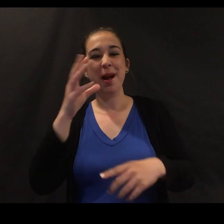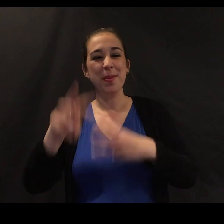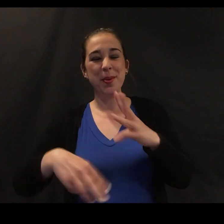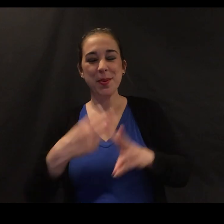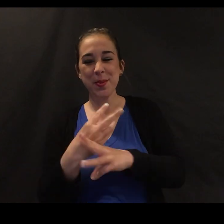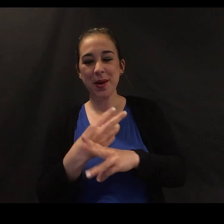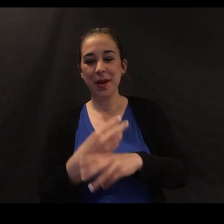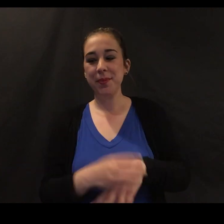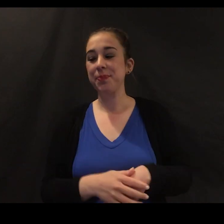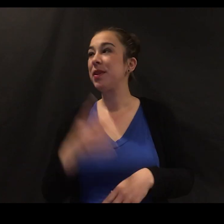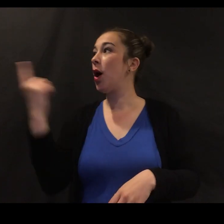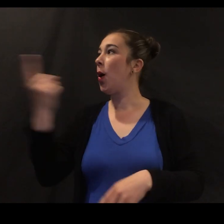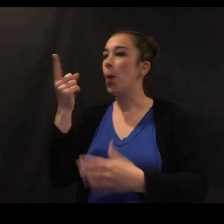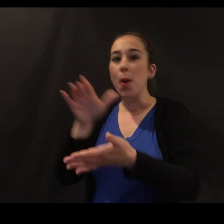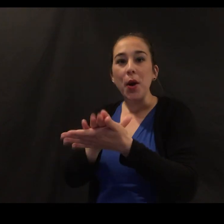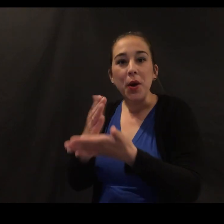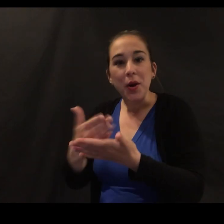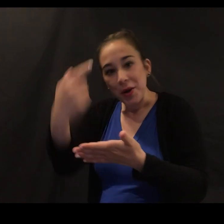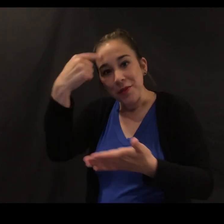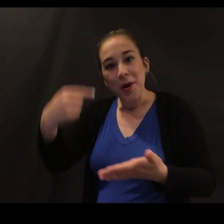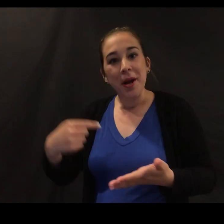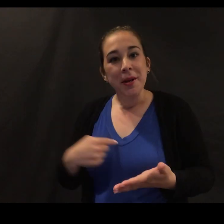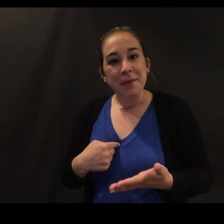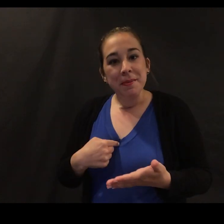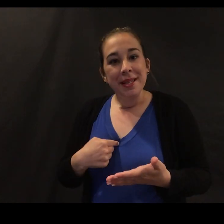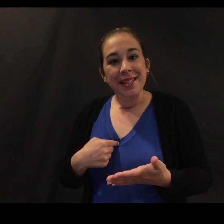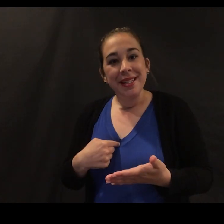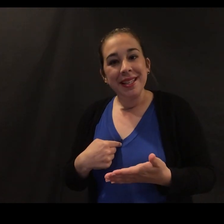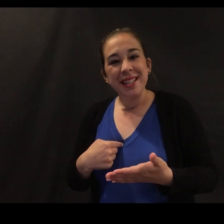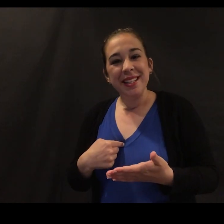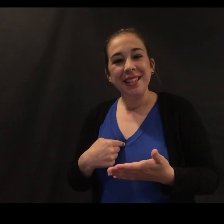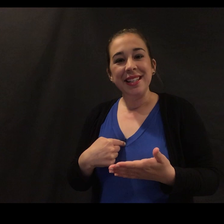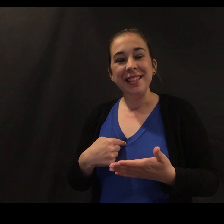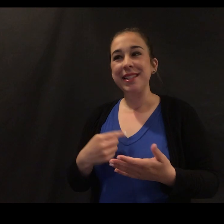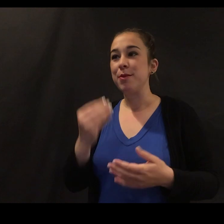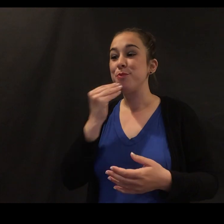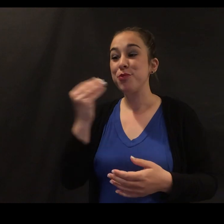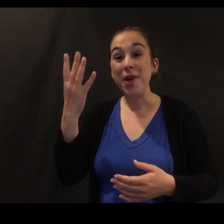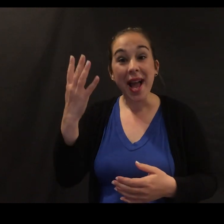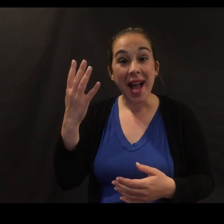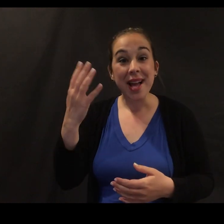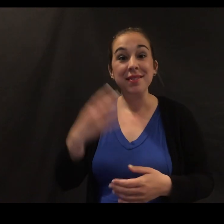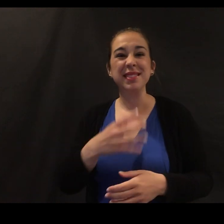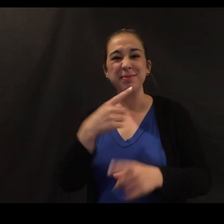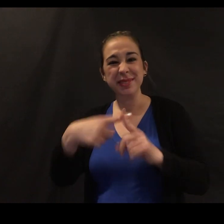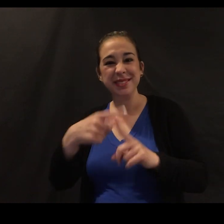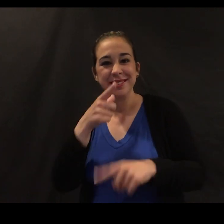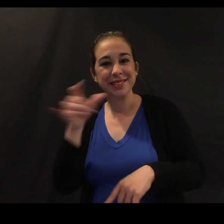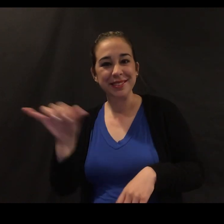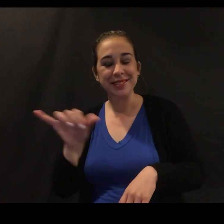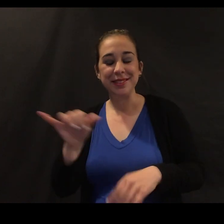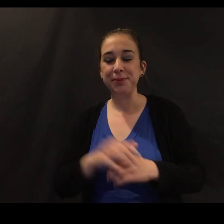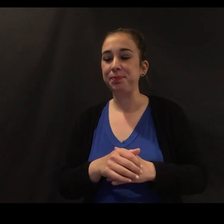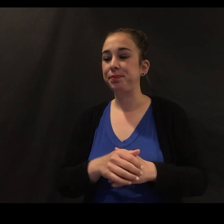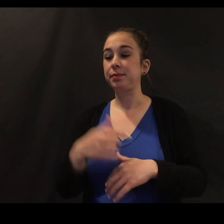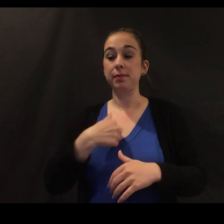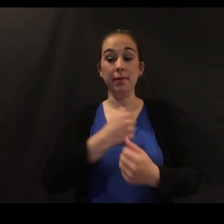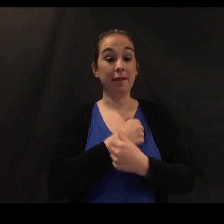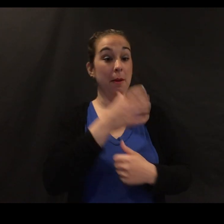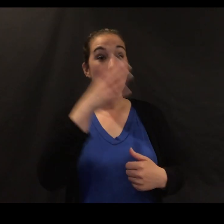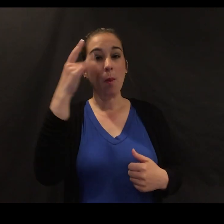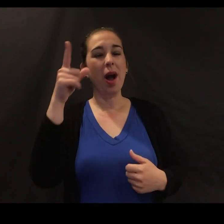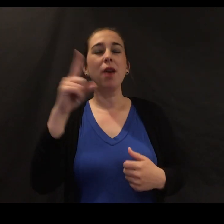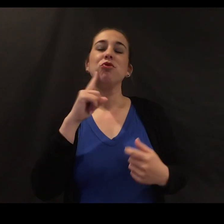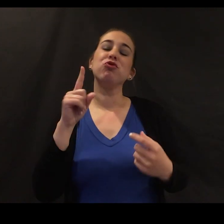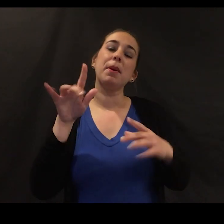she always cooked me for breakfast and lunch. I love my mom because of how